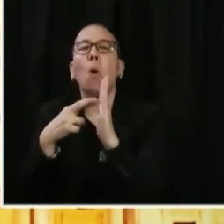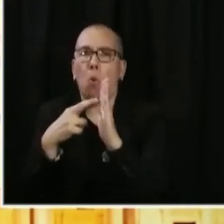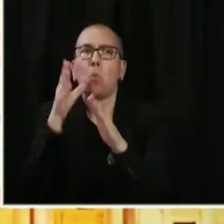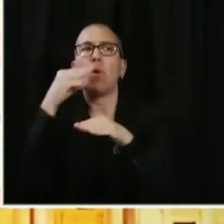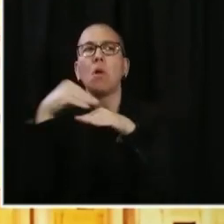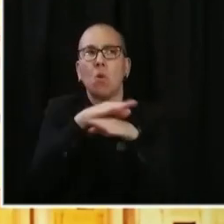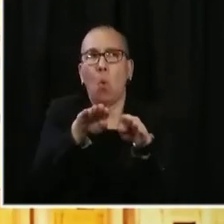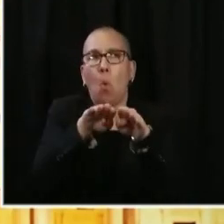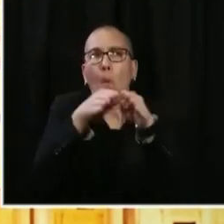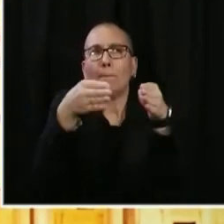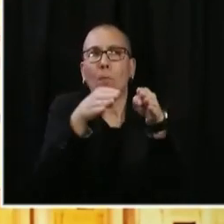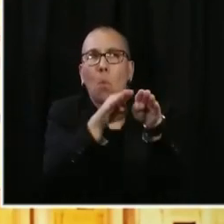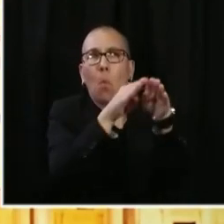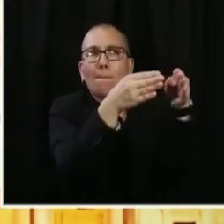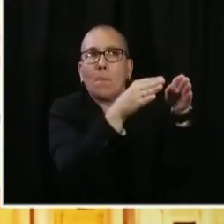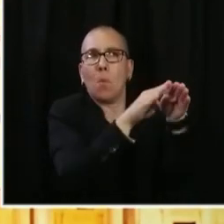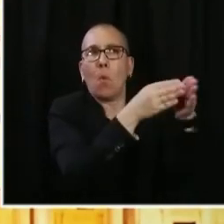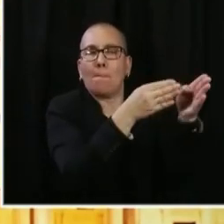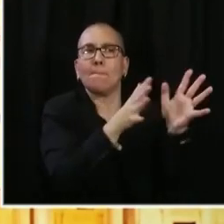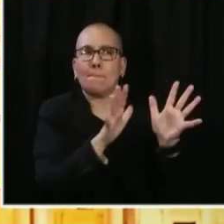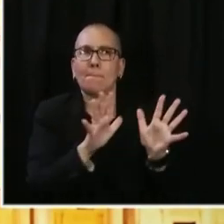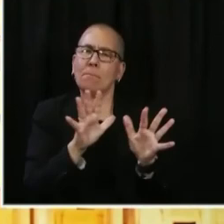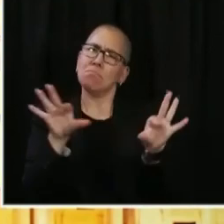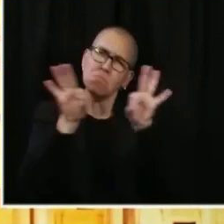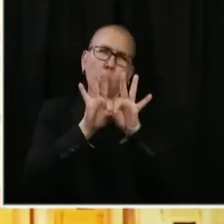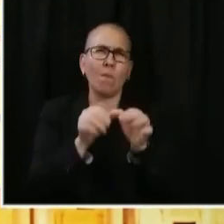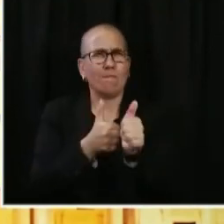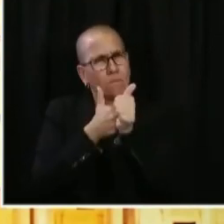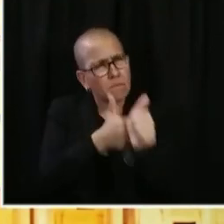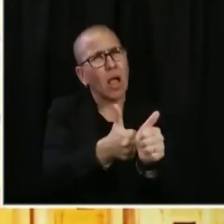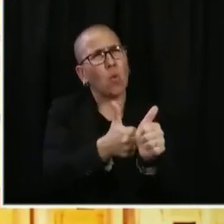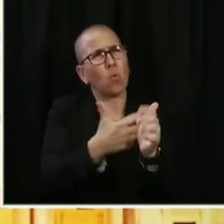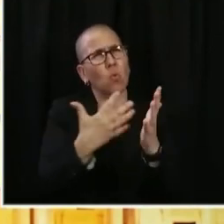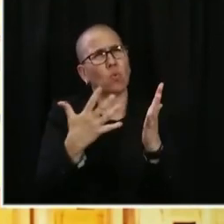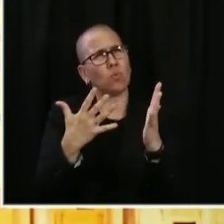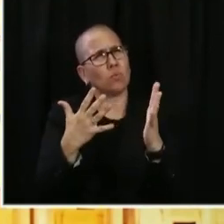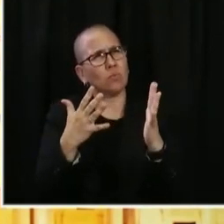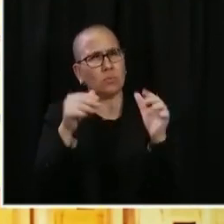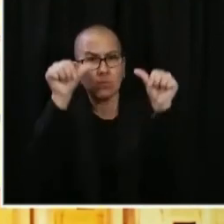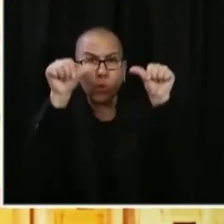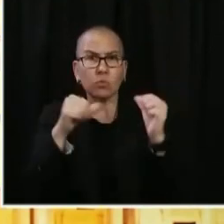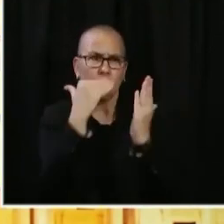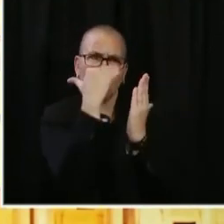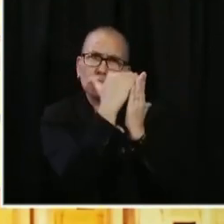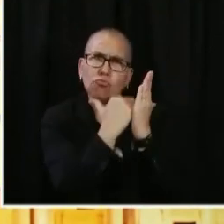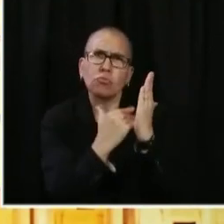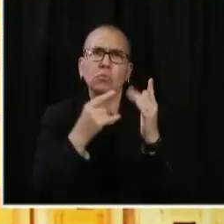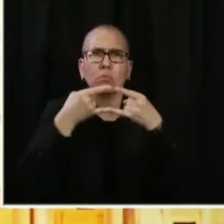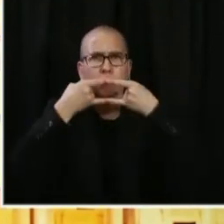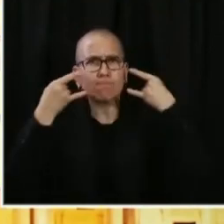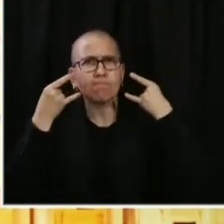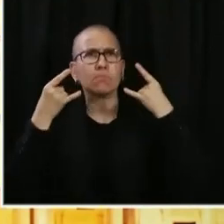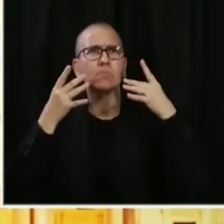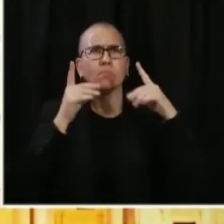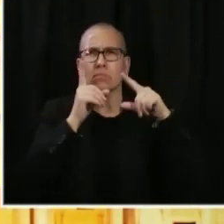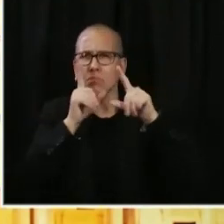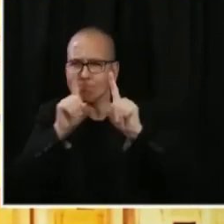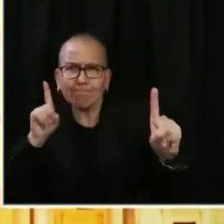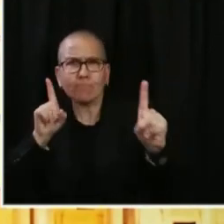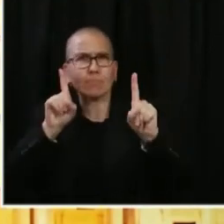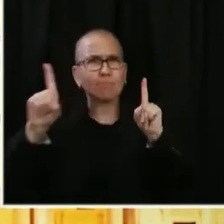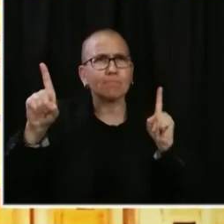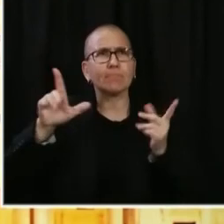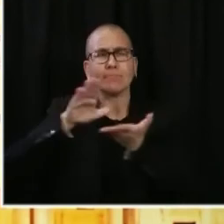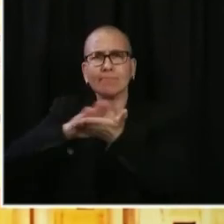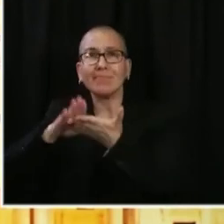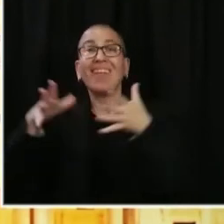follow the new guidance to protect workers and customers, and we encourage customers to wear masks, socially distance, and don't congregate for long periods